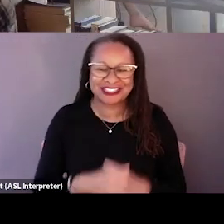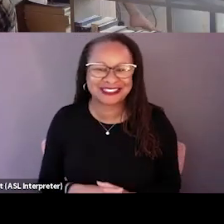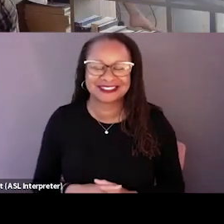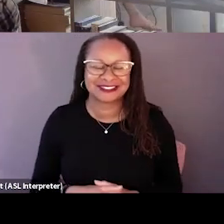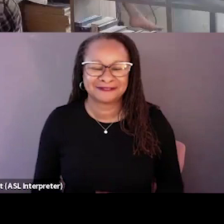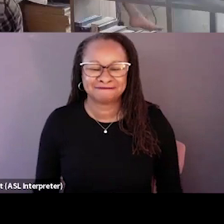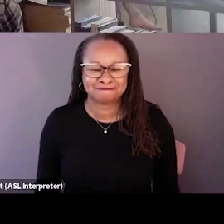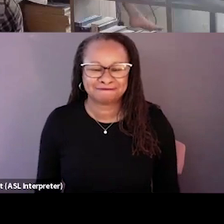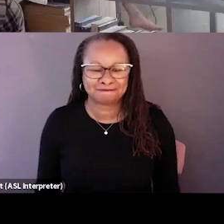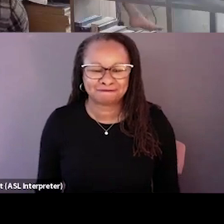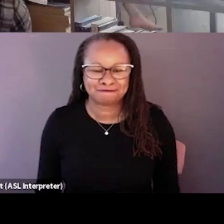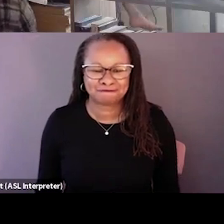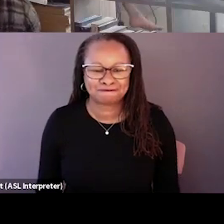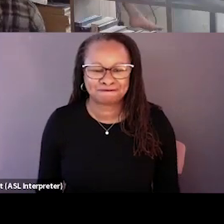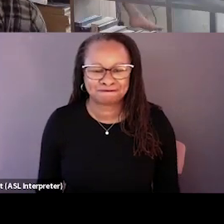Yeah.